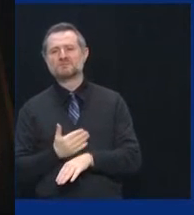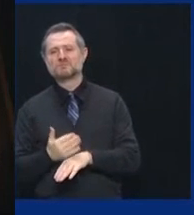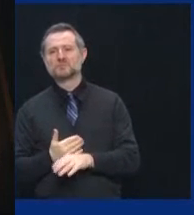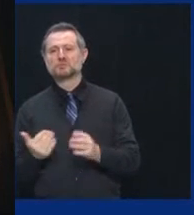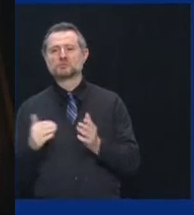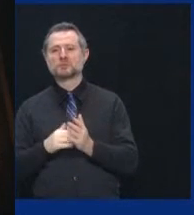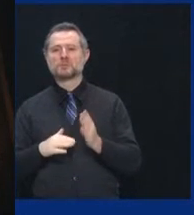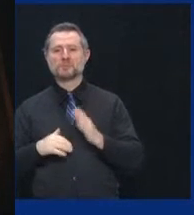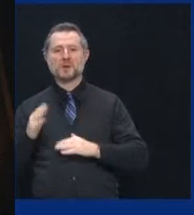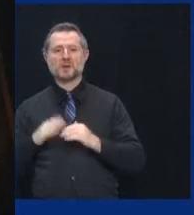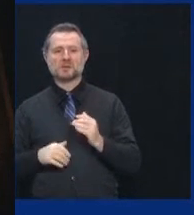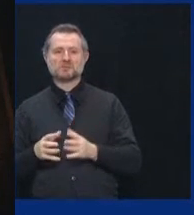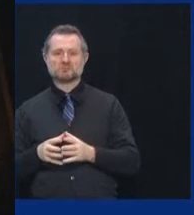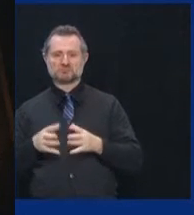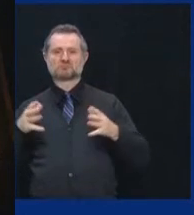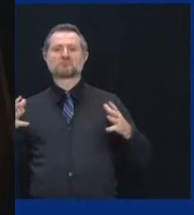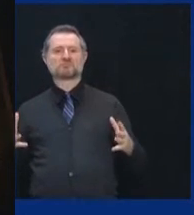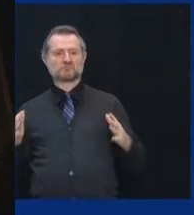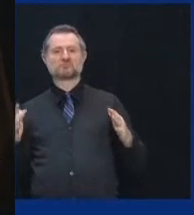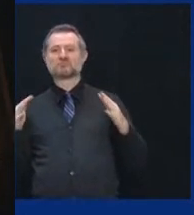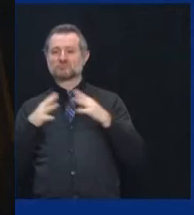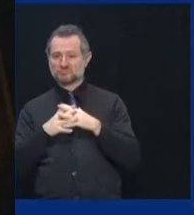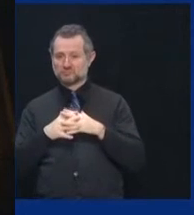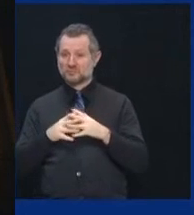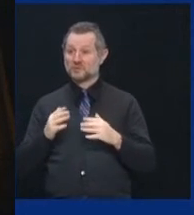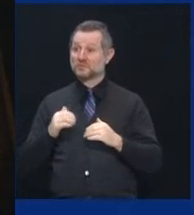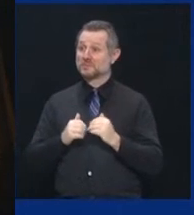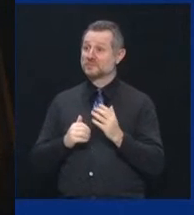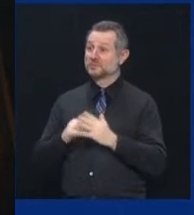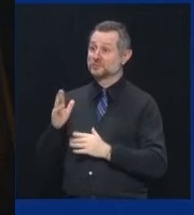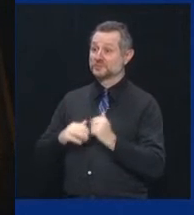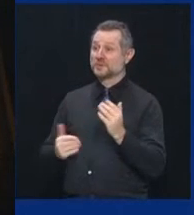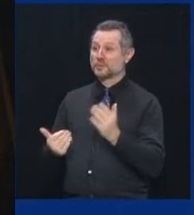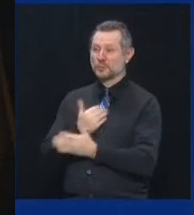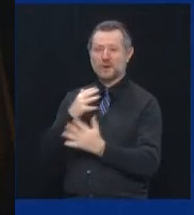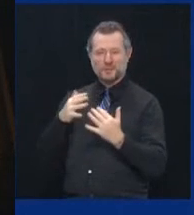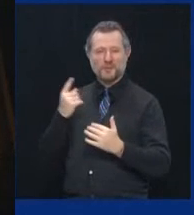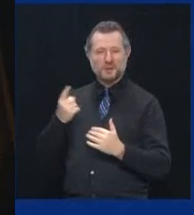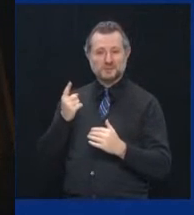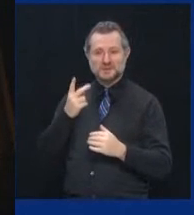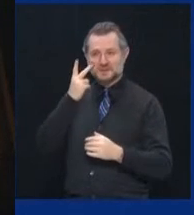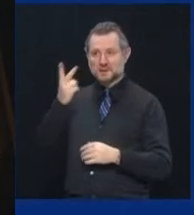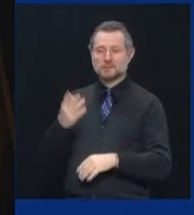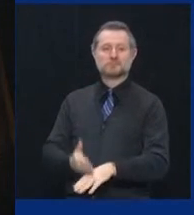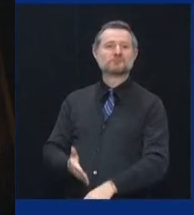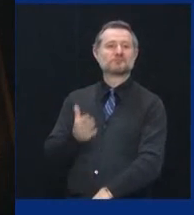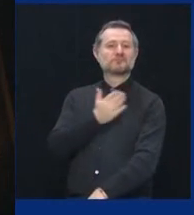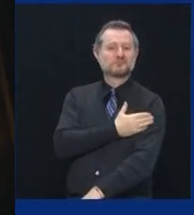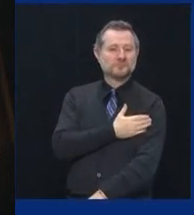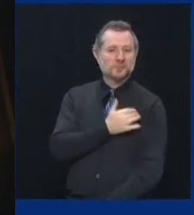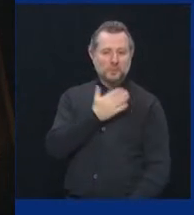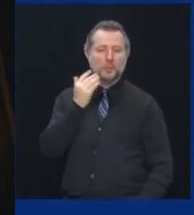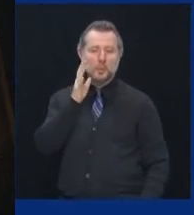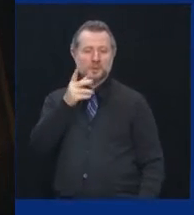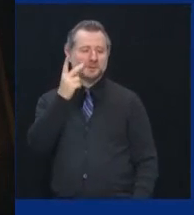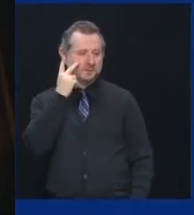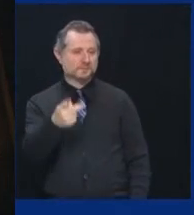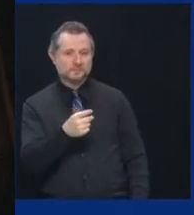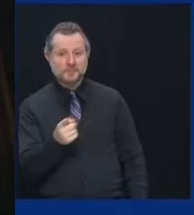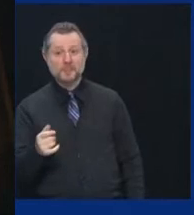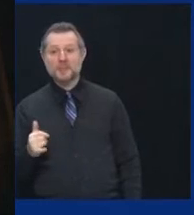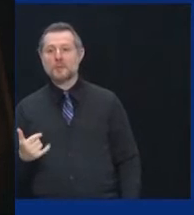the reconstruction is when progress is truly made. We must plan and start